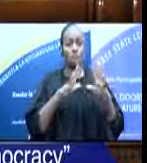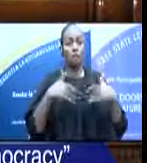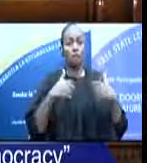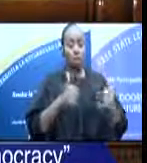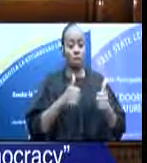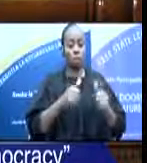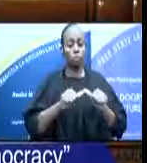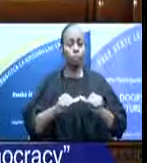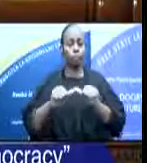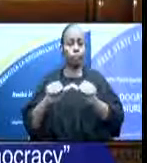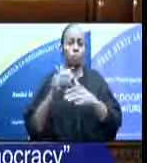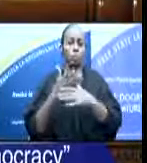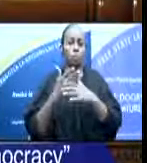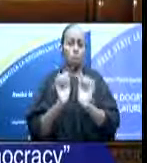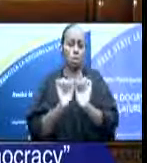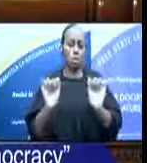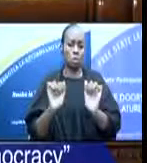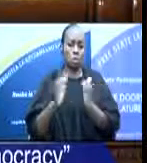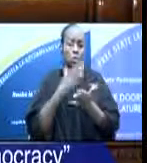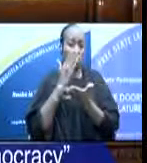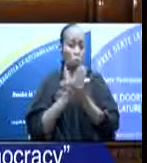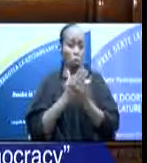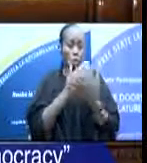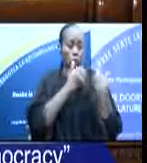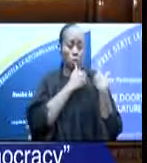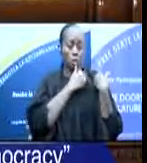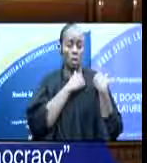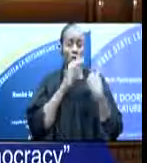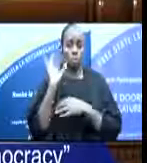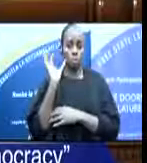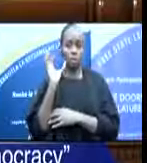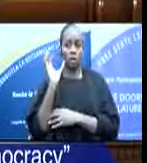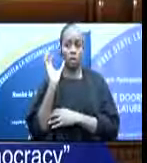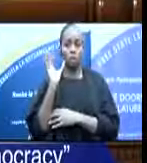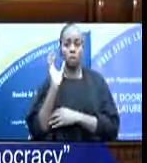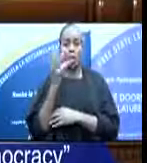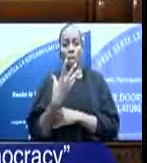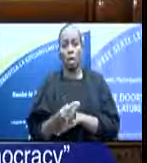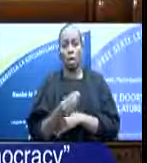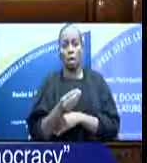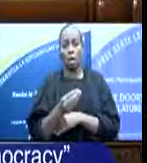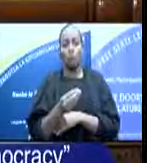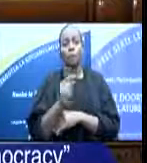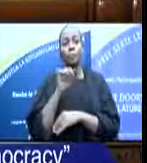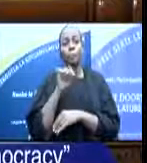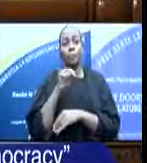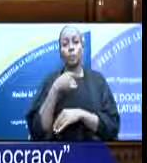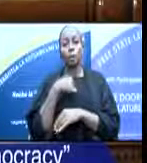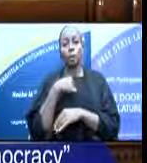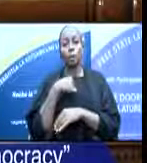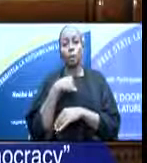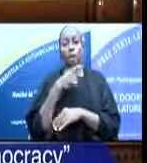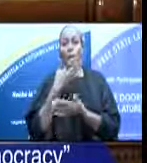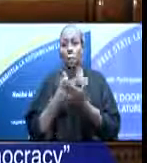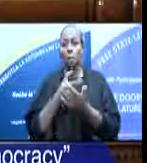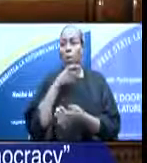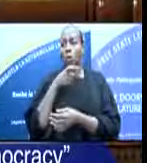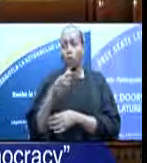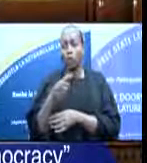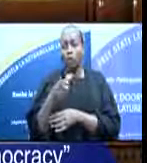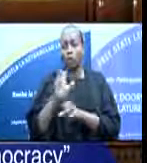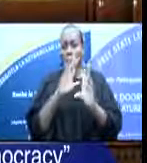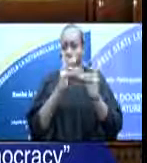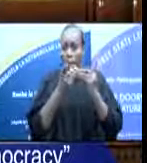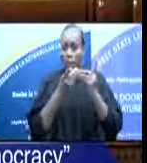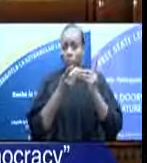and selfless effort to make this problem safe. Honourable Speaker, I can with all assuring and honesty confirm the Free State